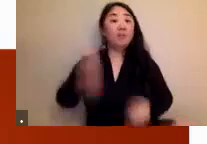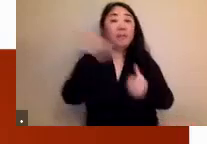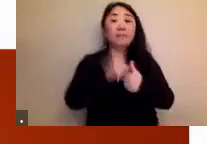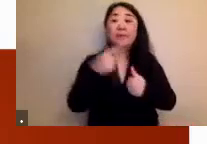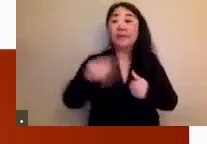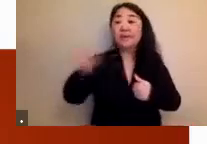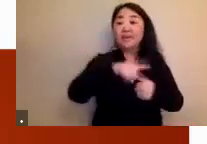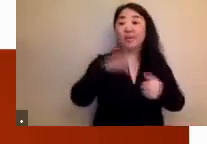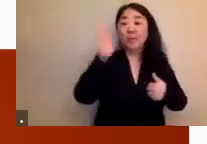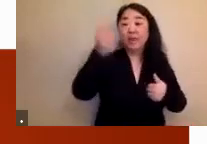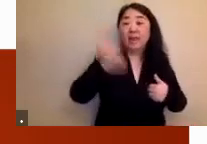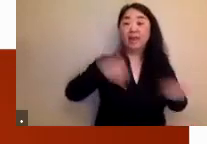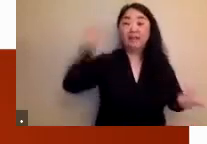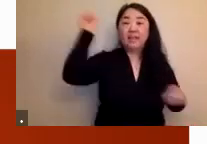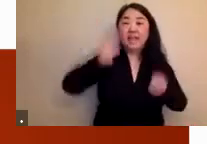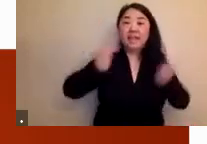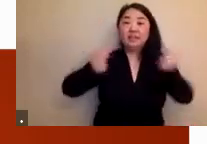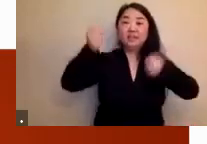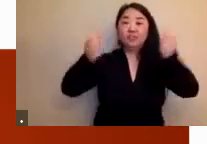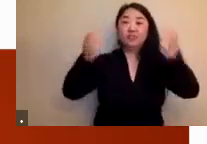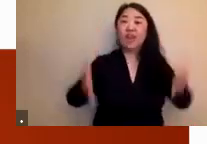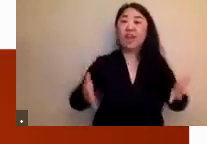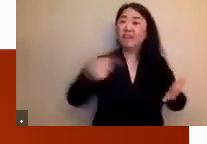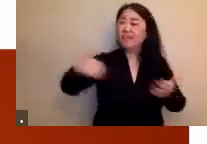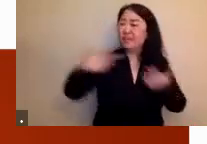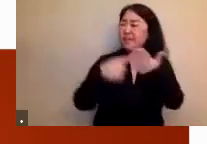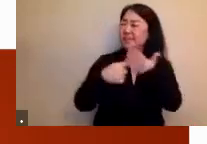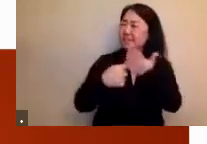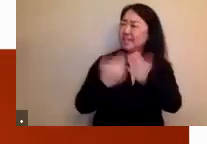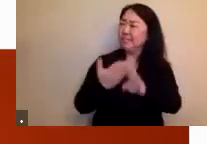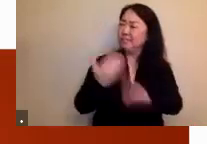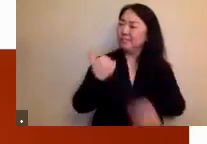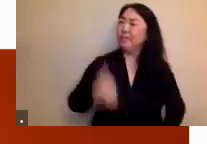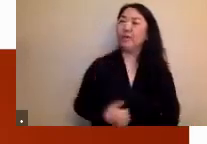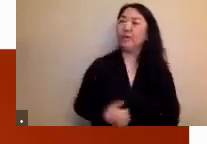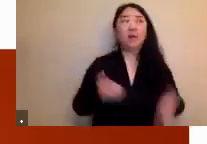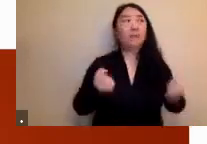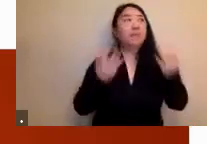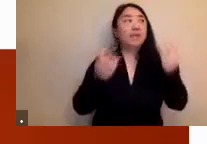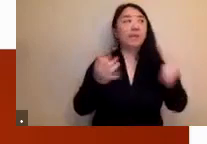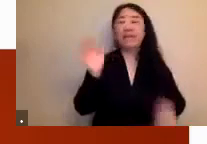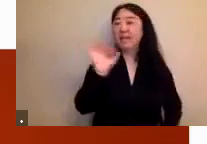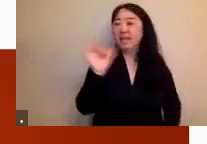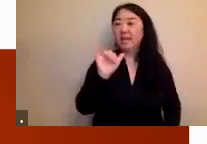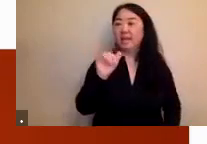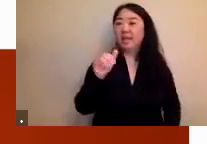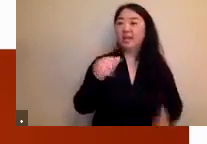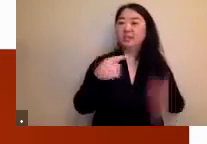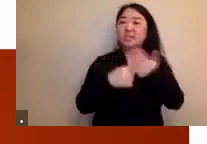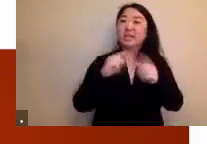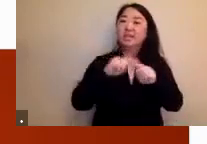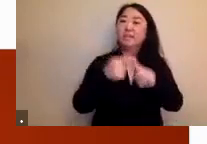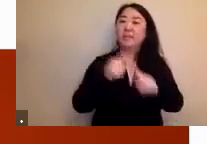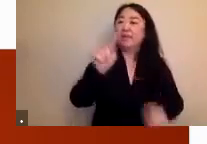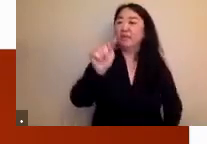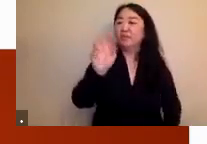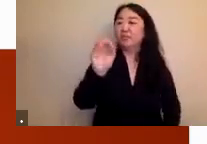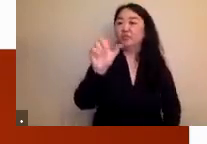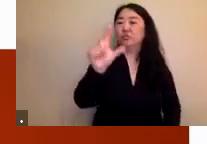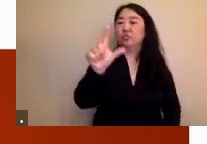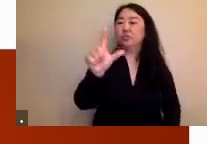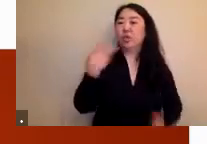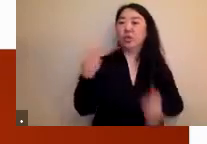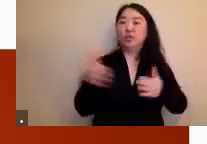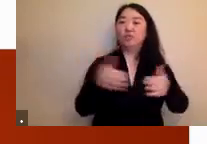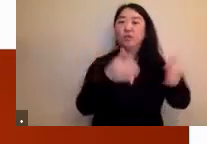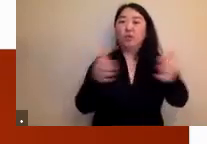about that earlier. Many of us, such as toll roads, that could be problematic.